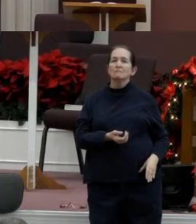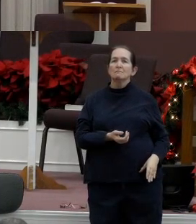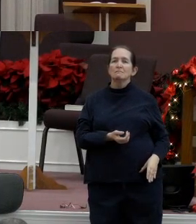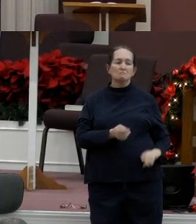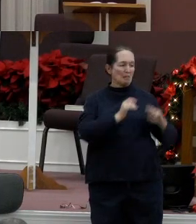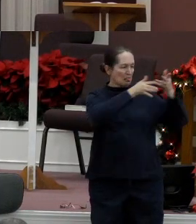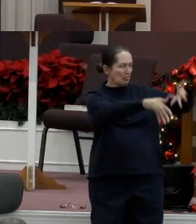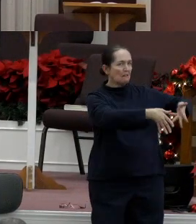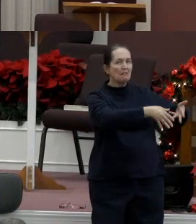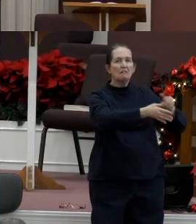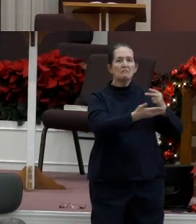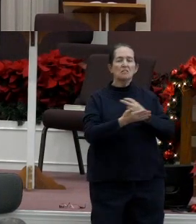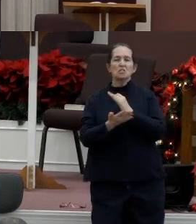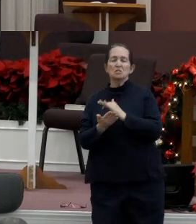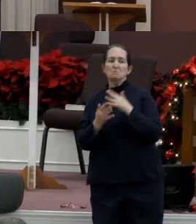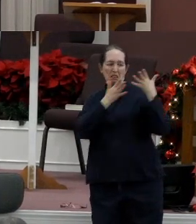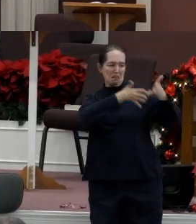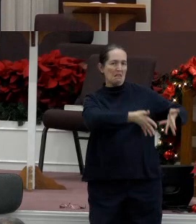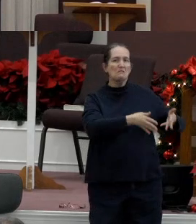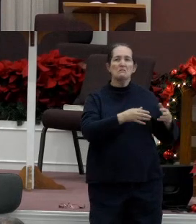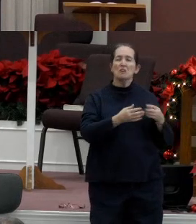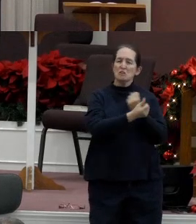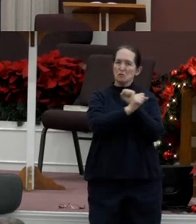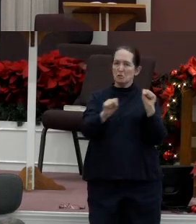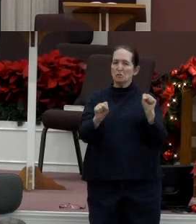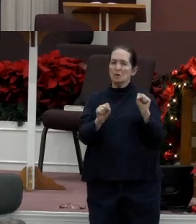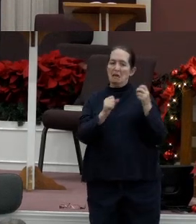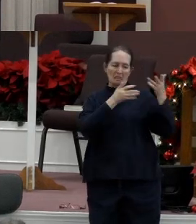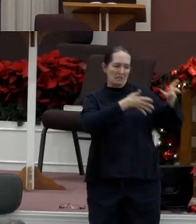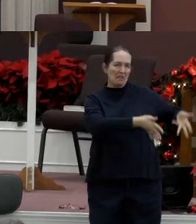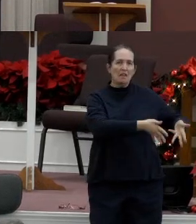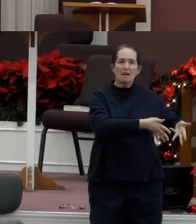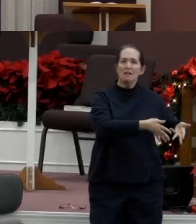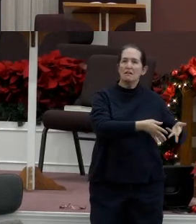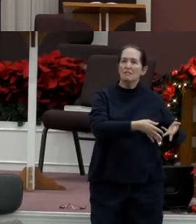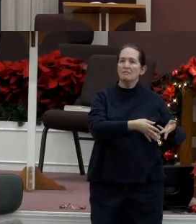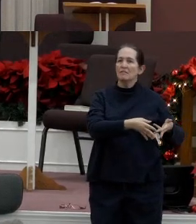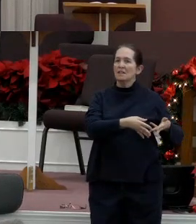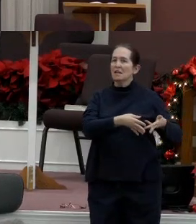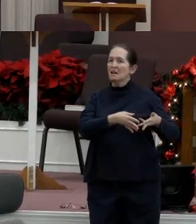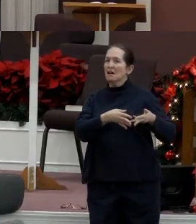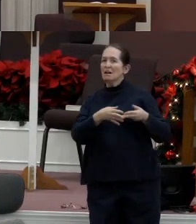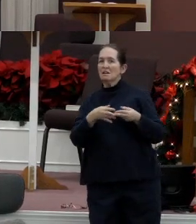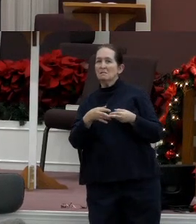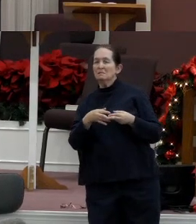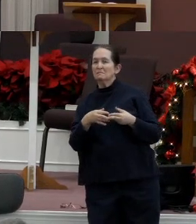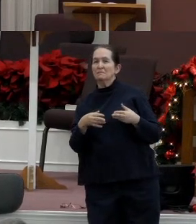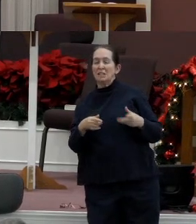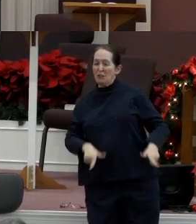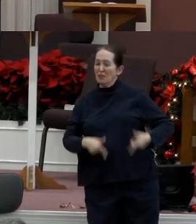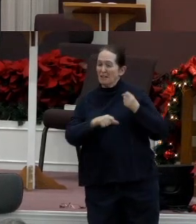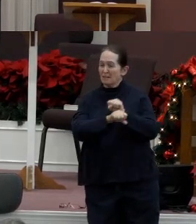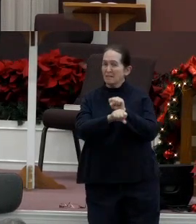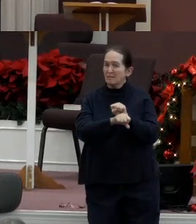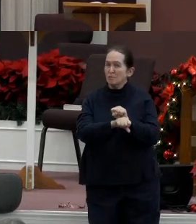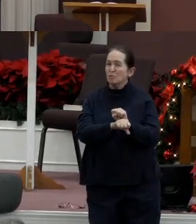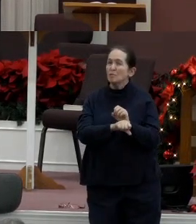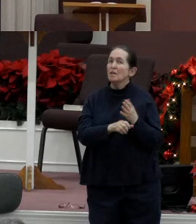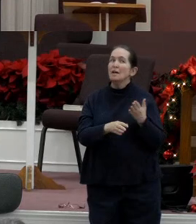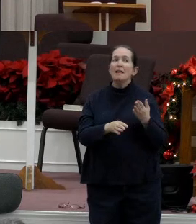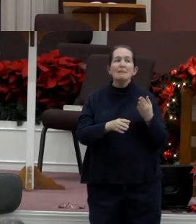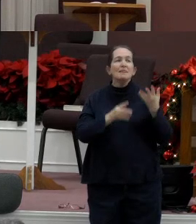They left their security. They left their livelihood. They left